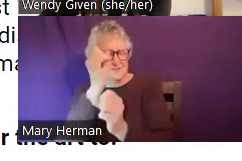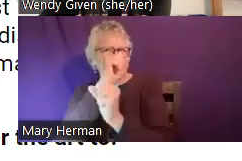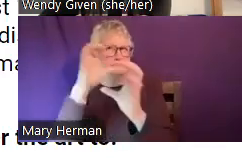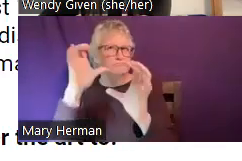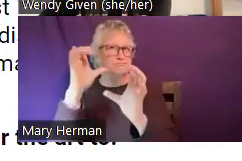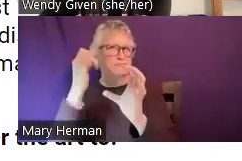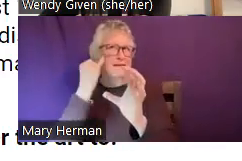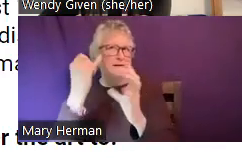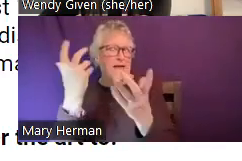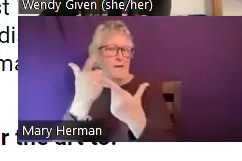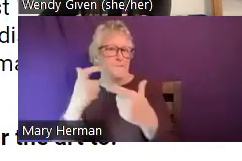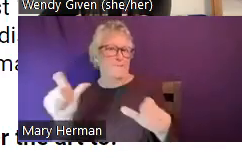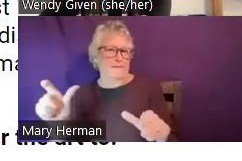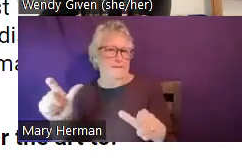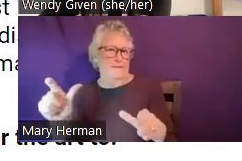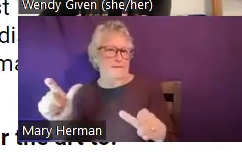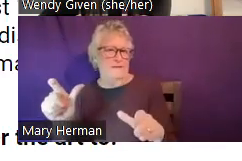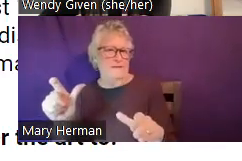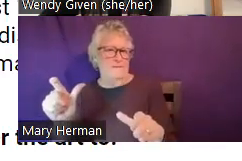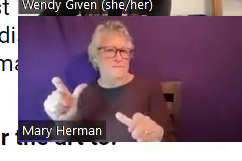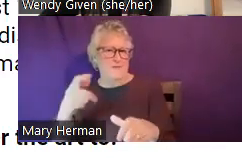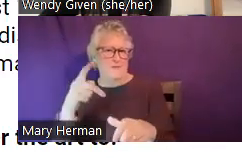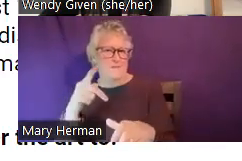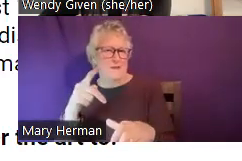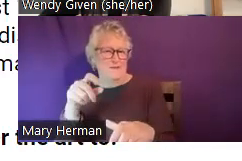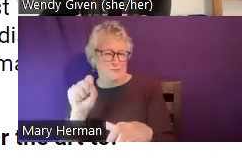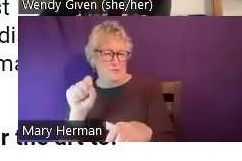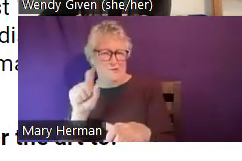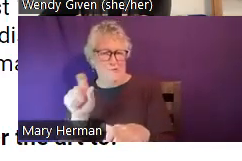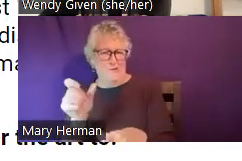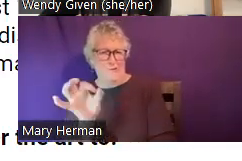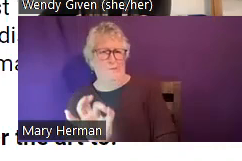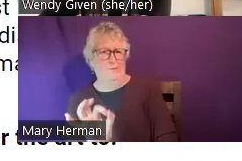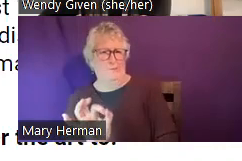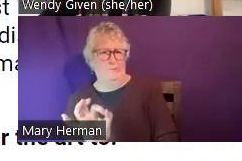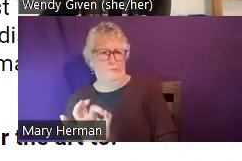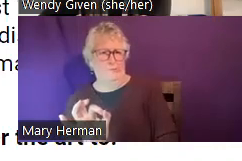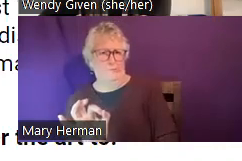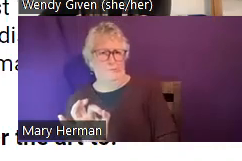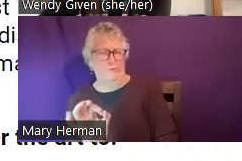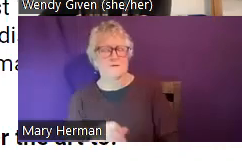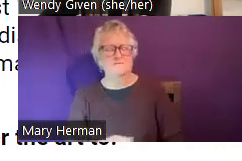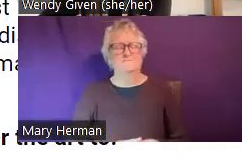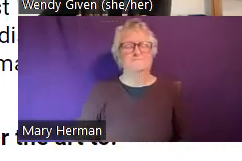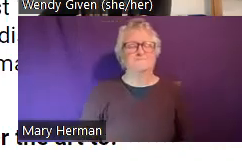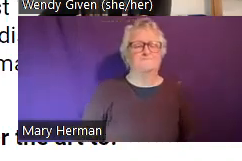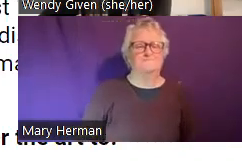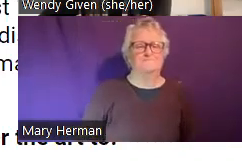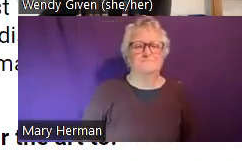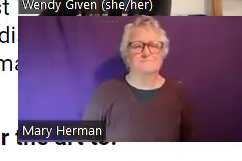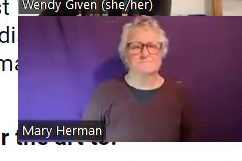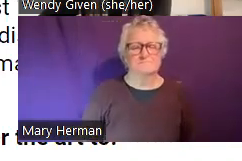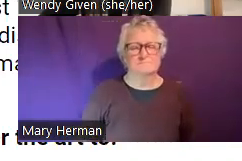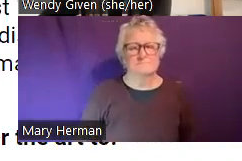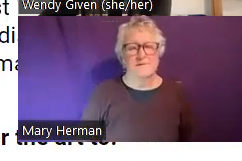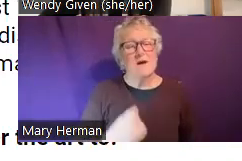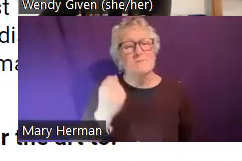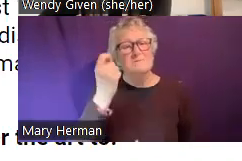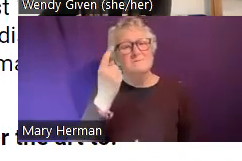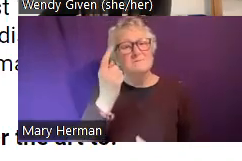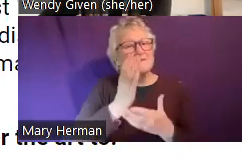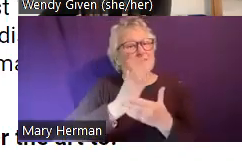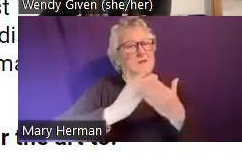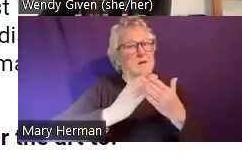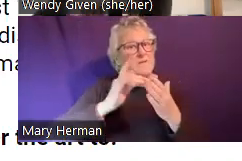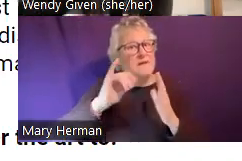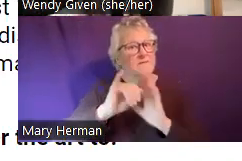So here we are with all of the details. And again, some of these images are not as a part of